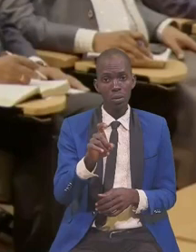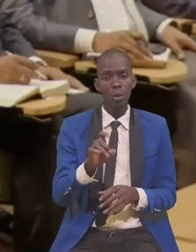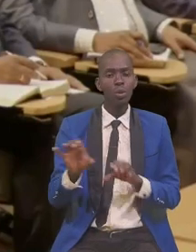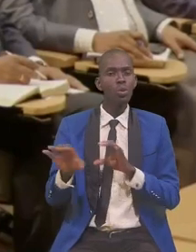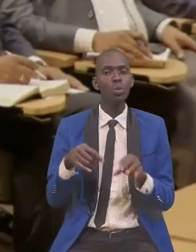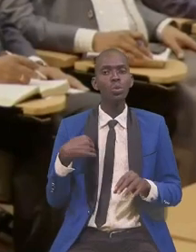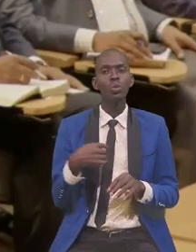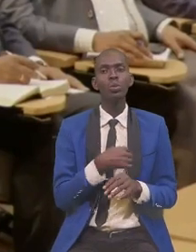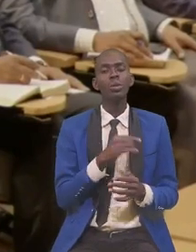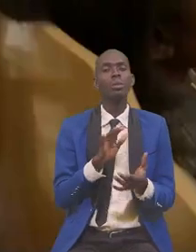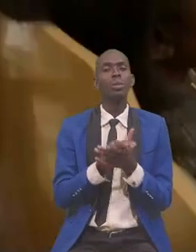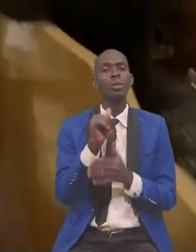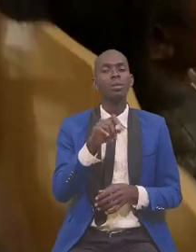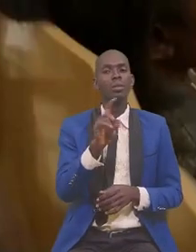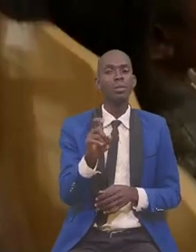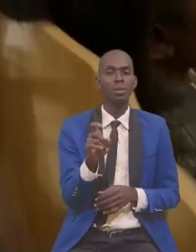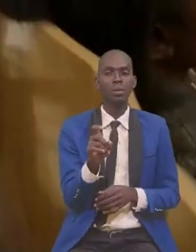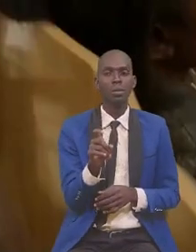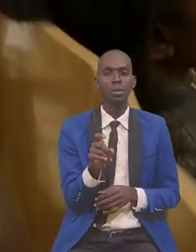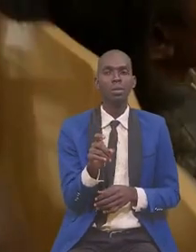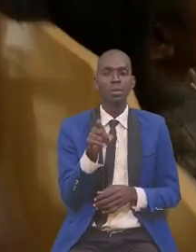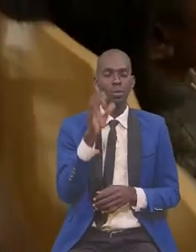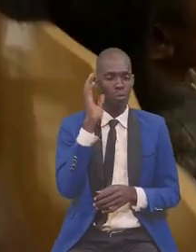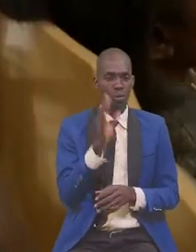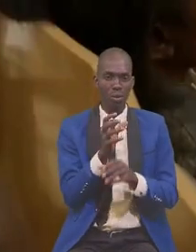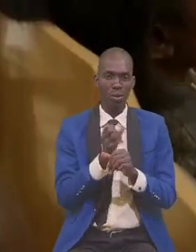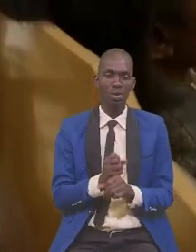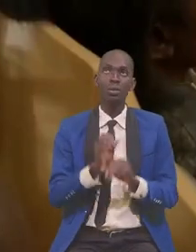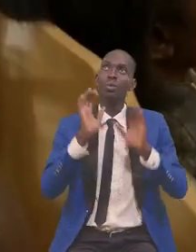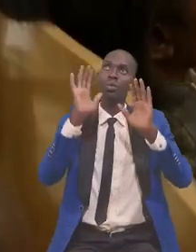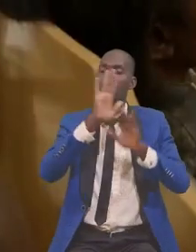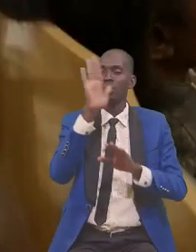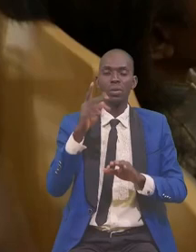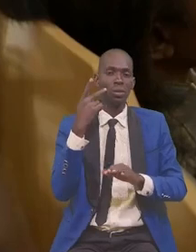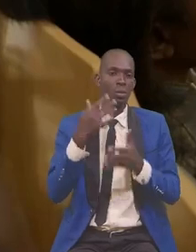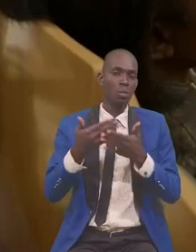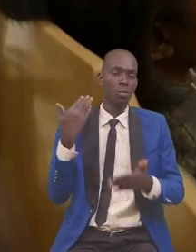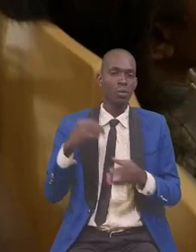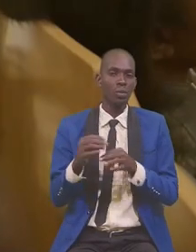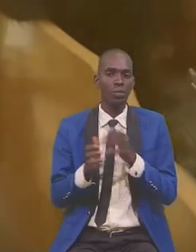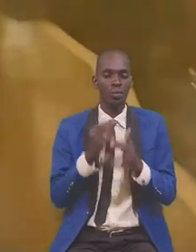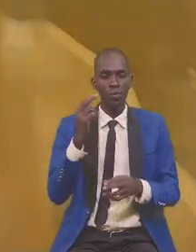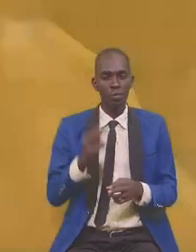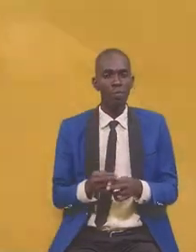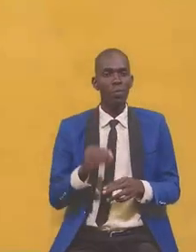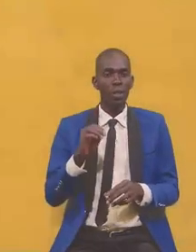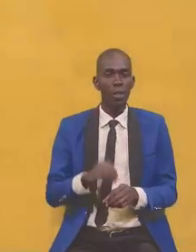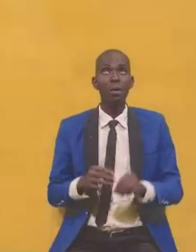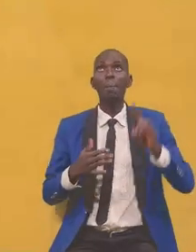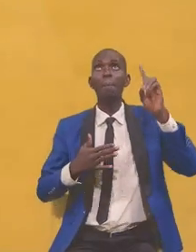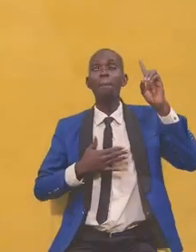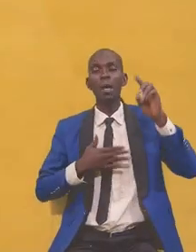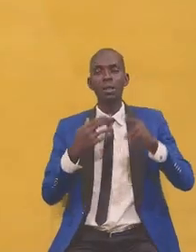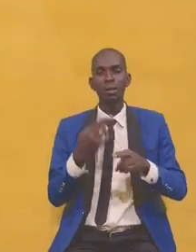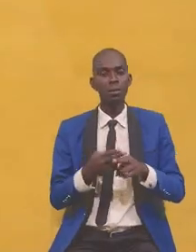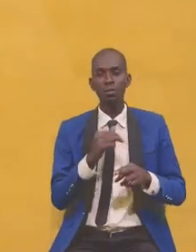we believe? Yes. You see signs you have never seen. Yes. In my name, not in